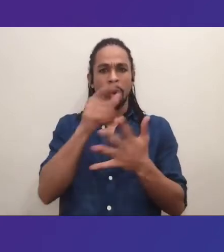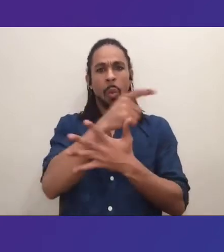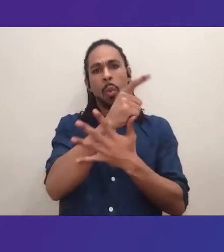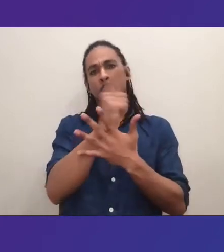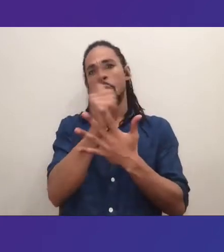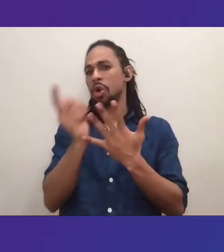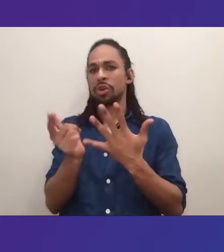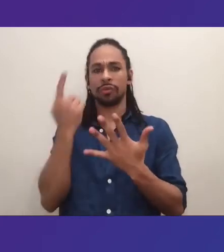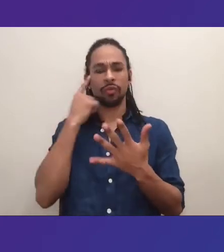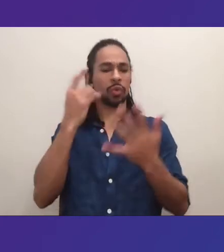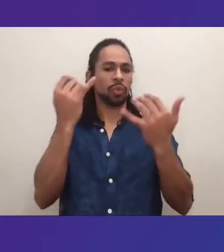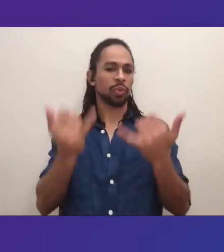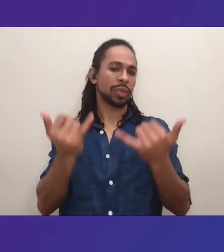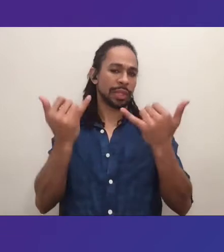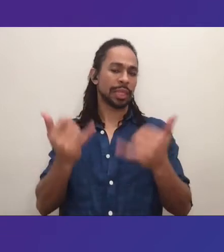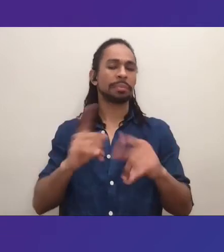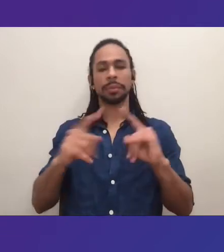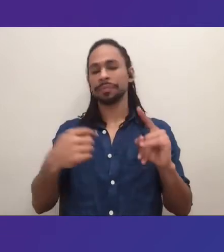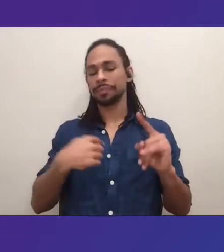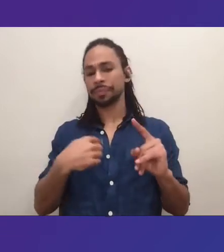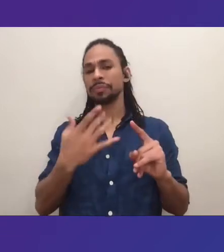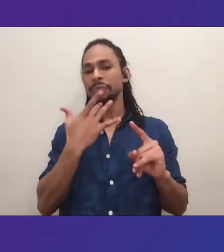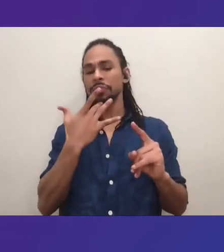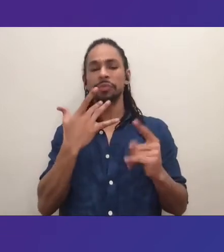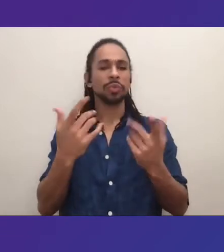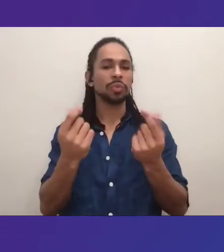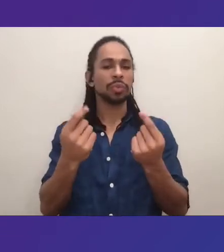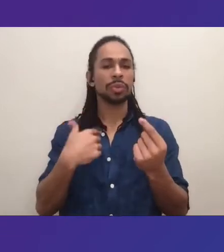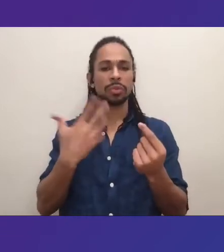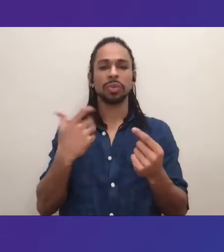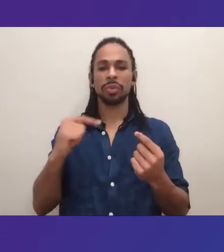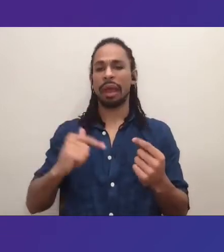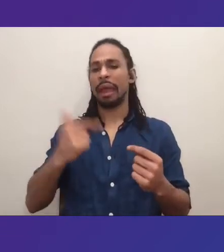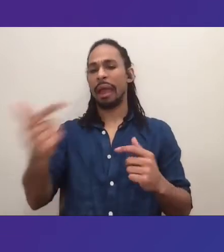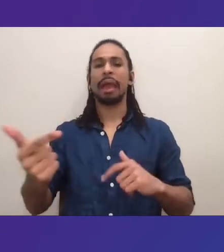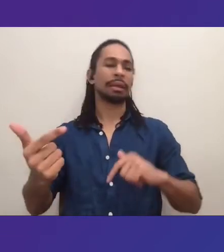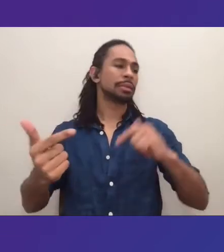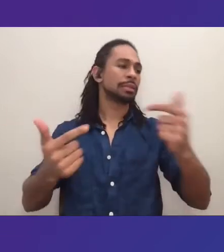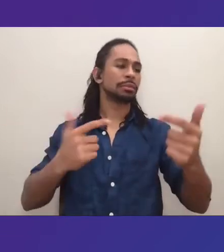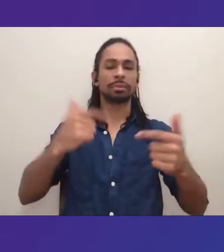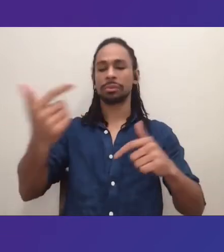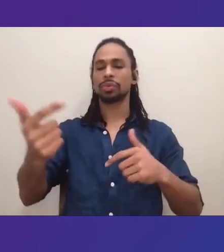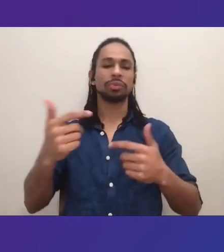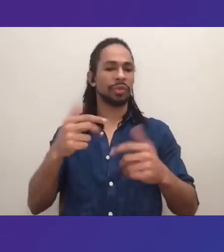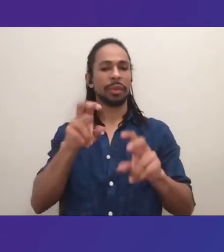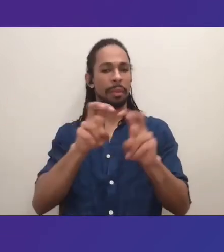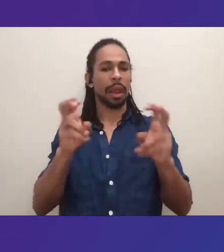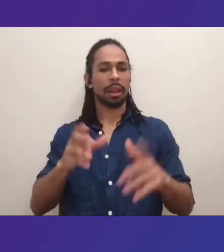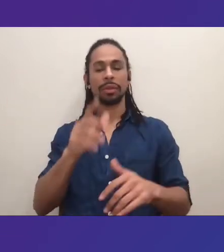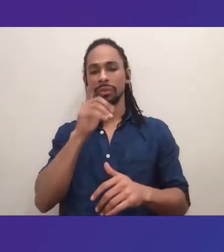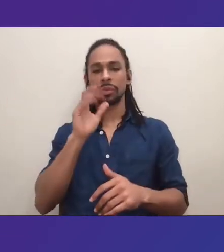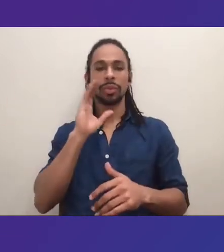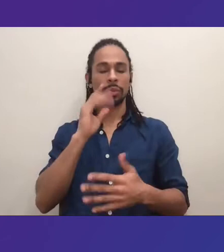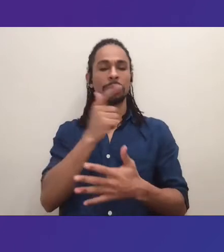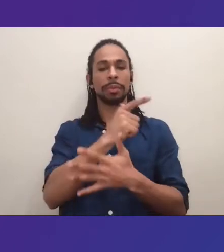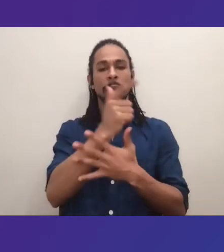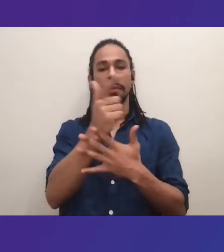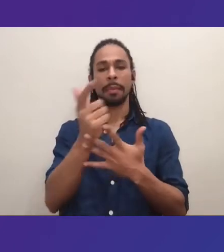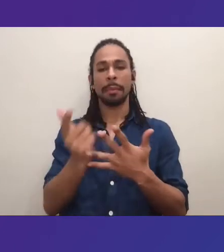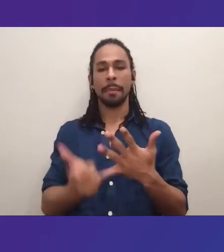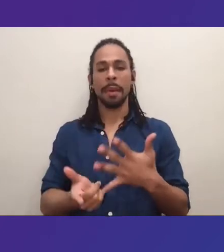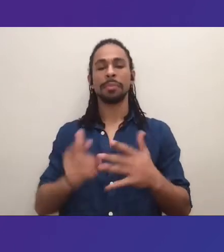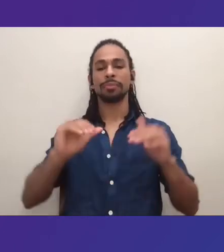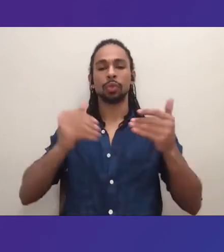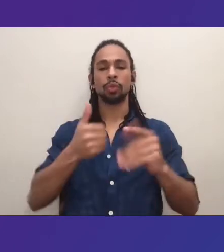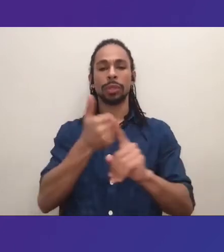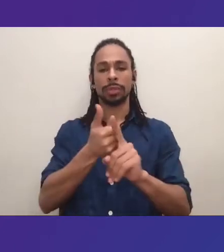today, but what I'd like to do is hand it over to the panelists, who will one by one introduce themselves,